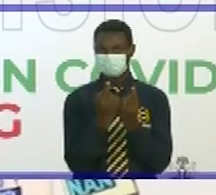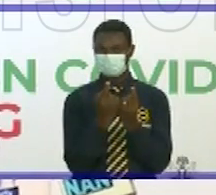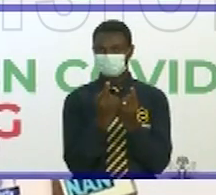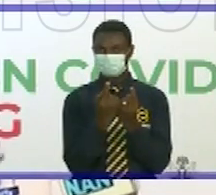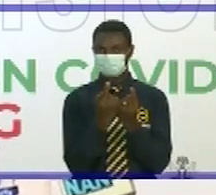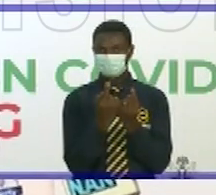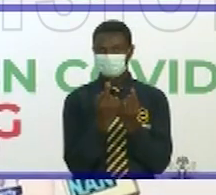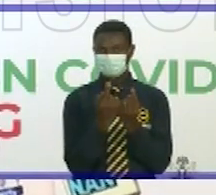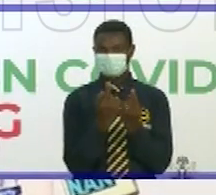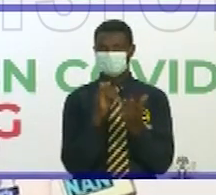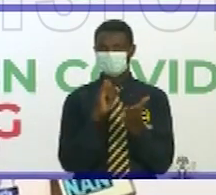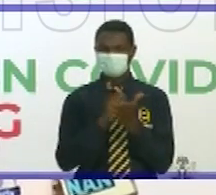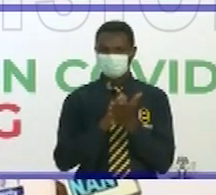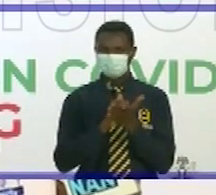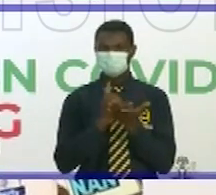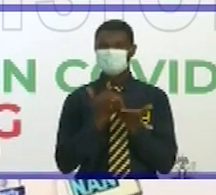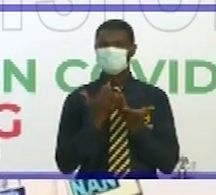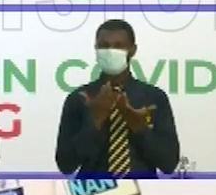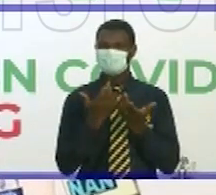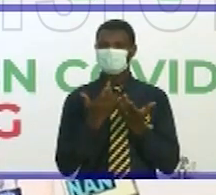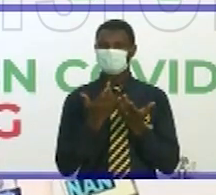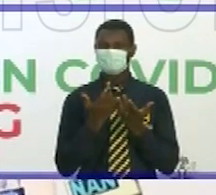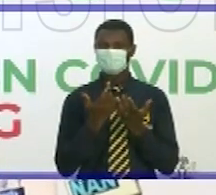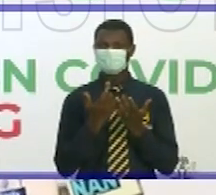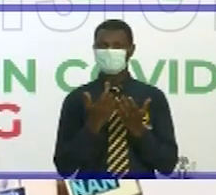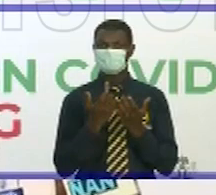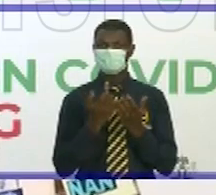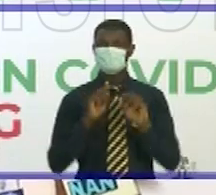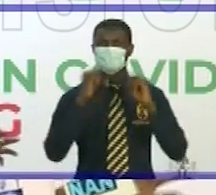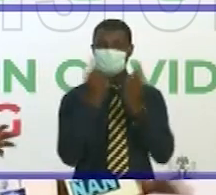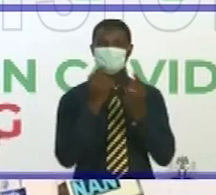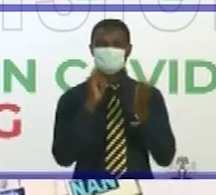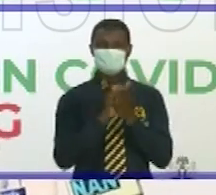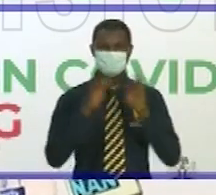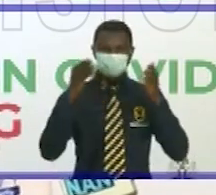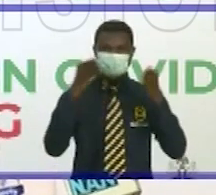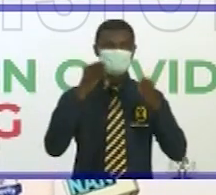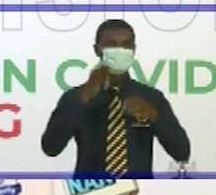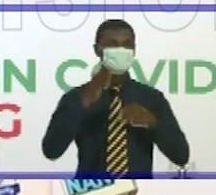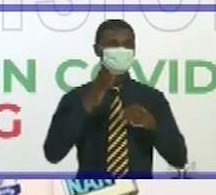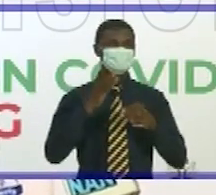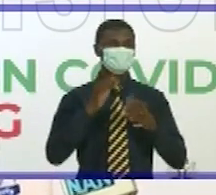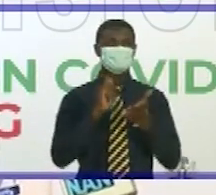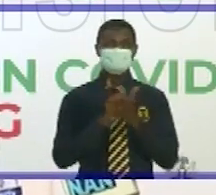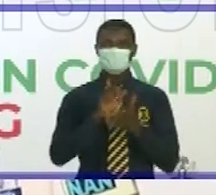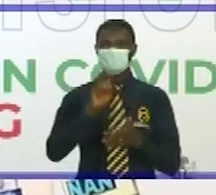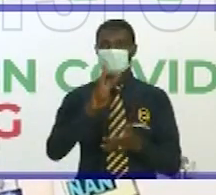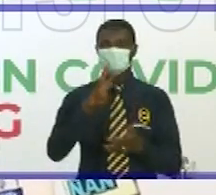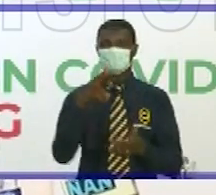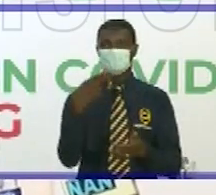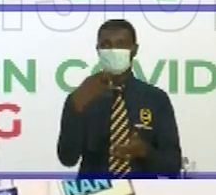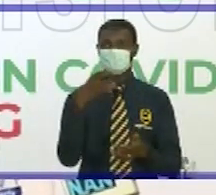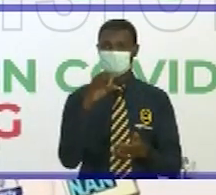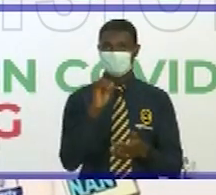The solidarity, the group which is being driven by the WHO, and also